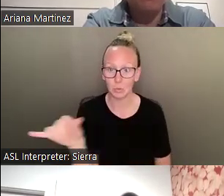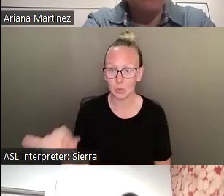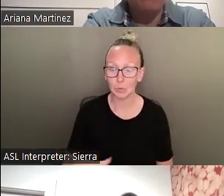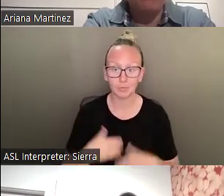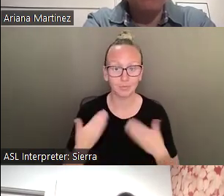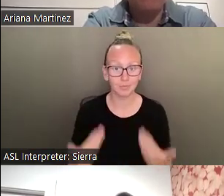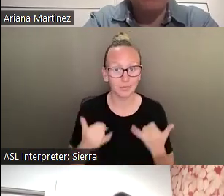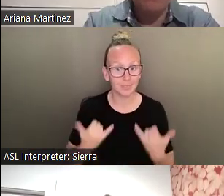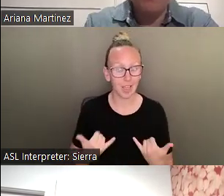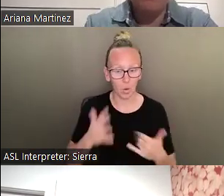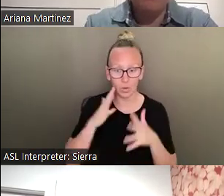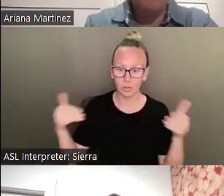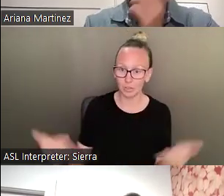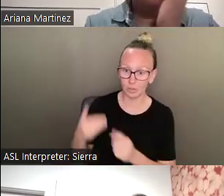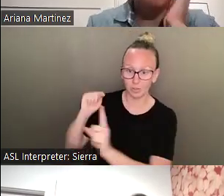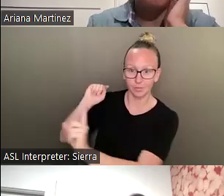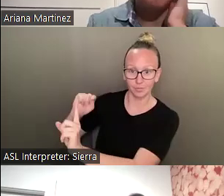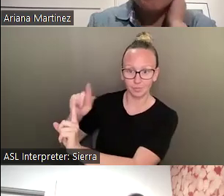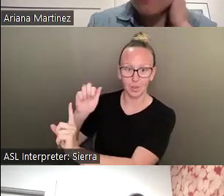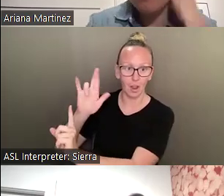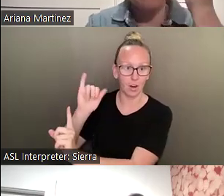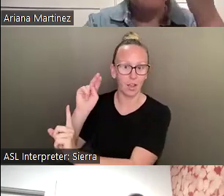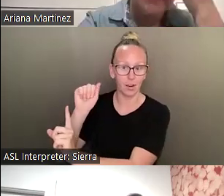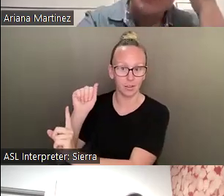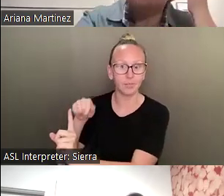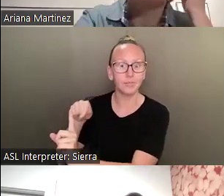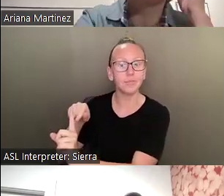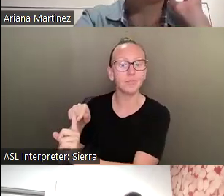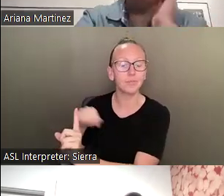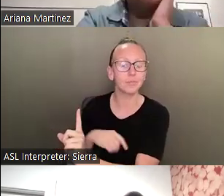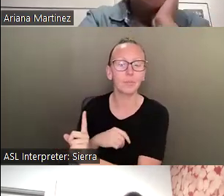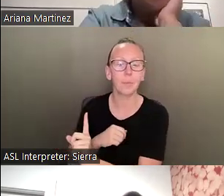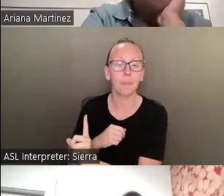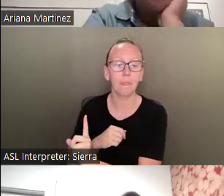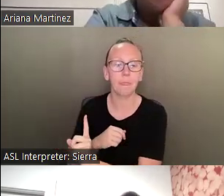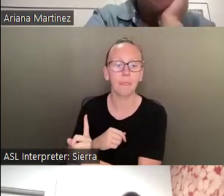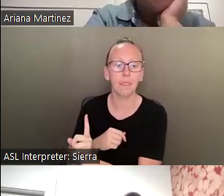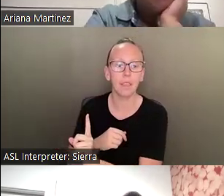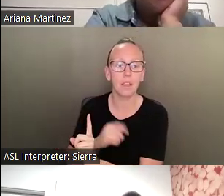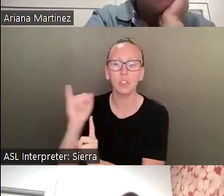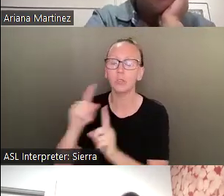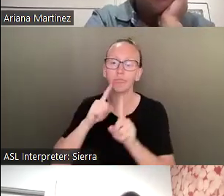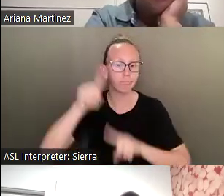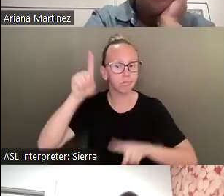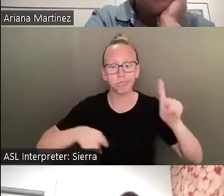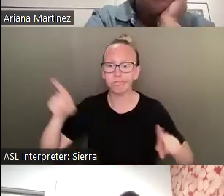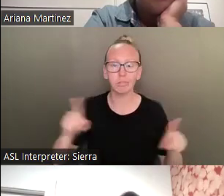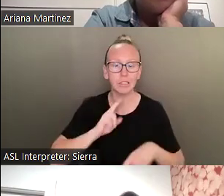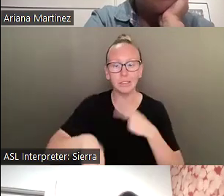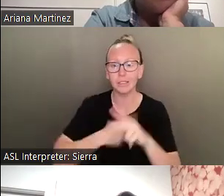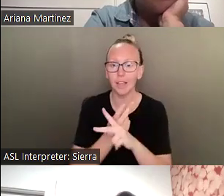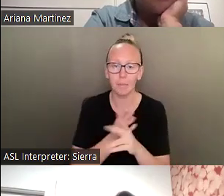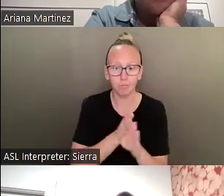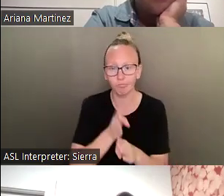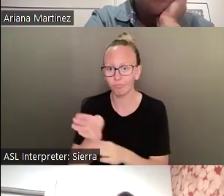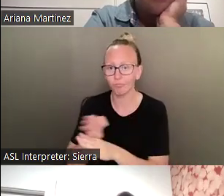Okay, now let me introduce to you Ariana. Ariana is an interdisciplinary artist based in the